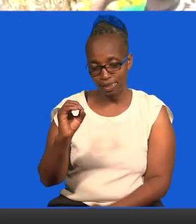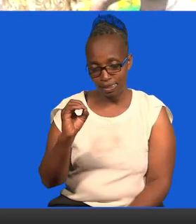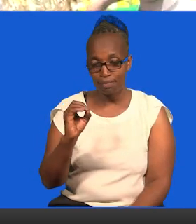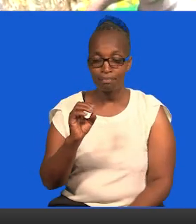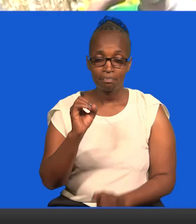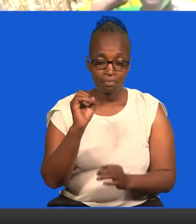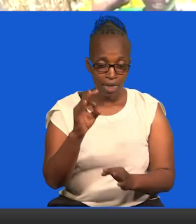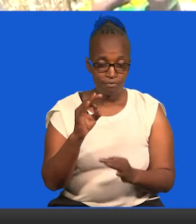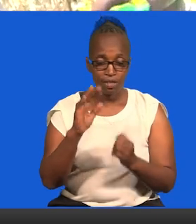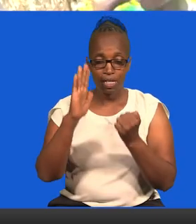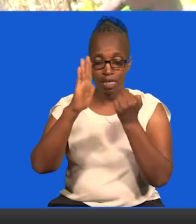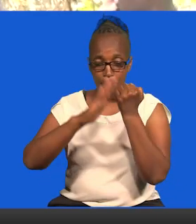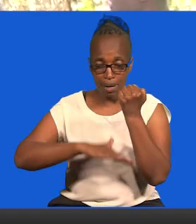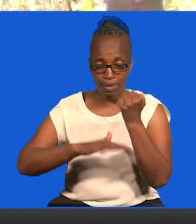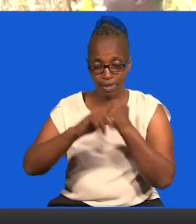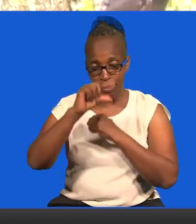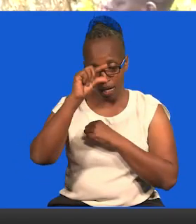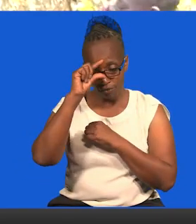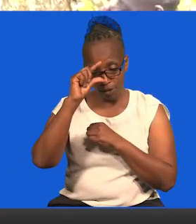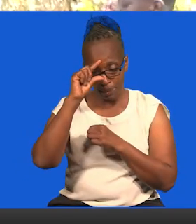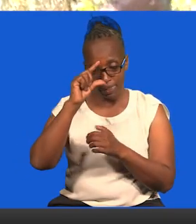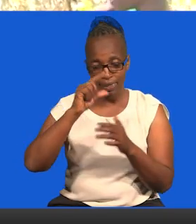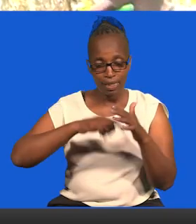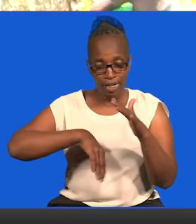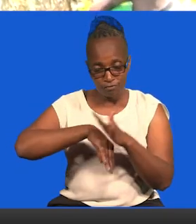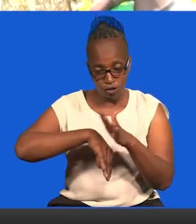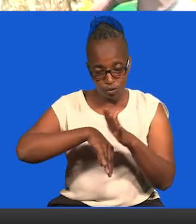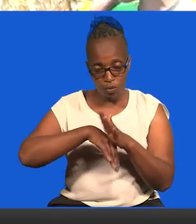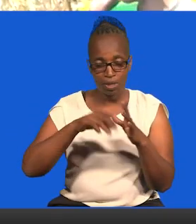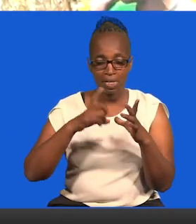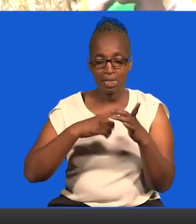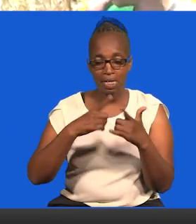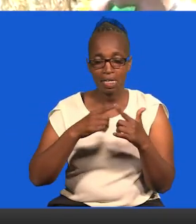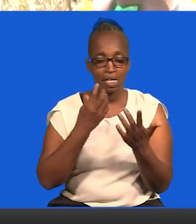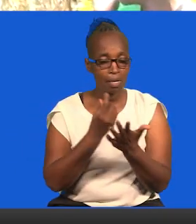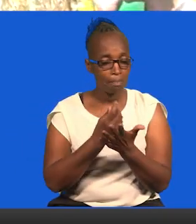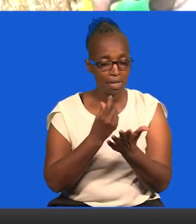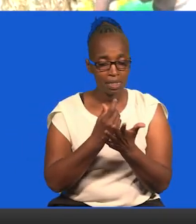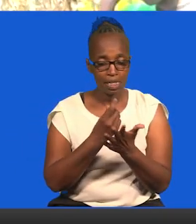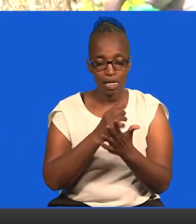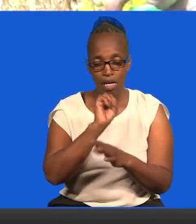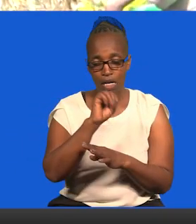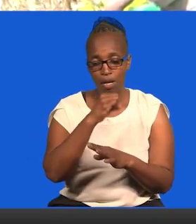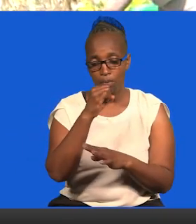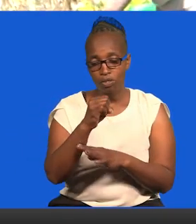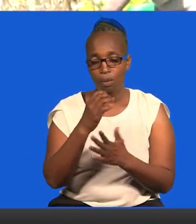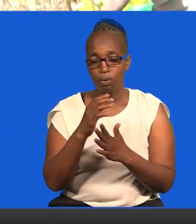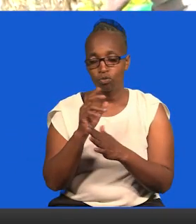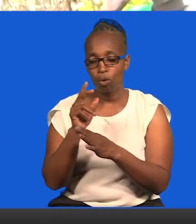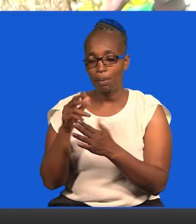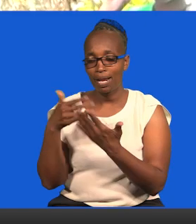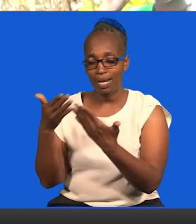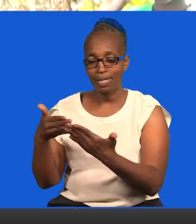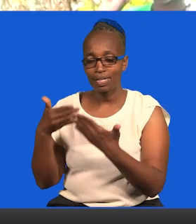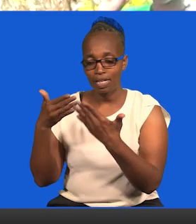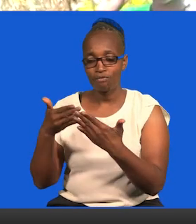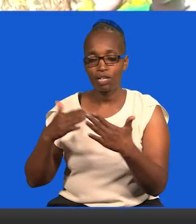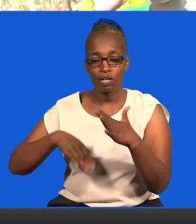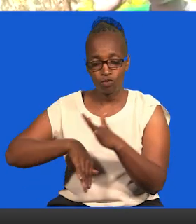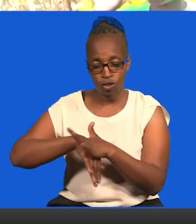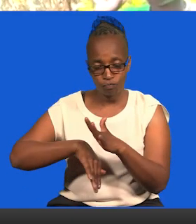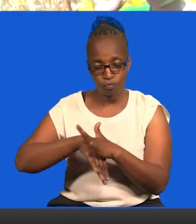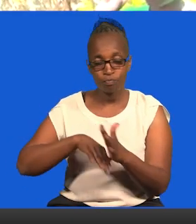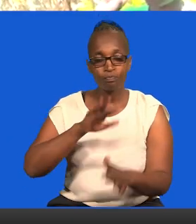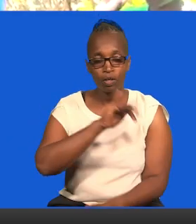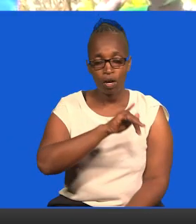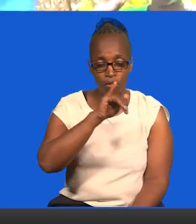we have is bad governance. If there is bad governance in football, the private sector will not put money in what? In football.